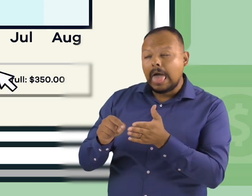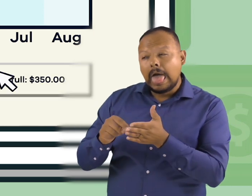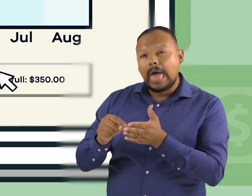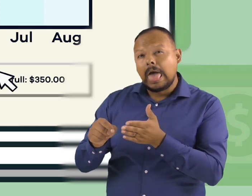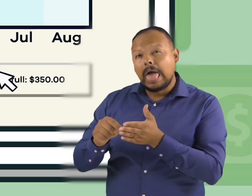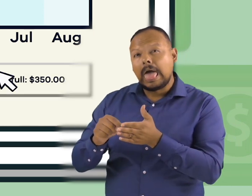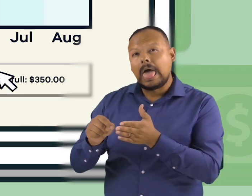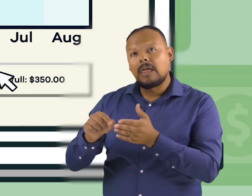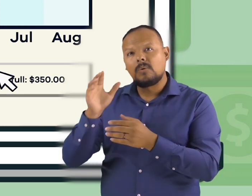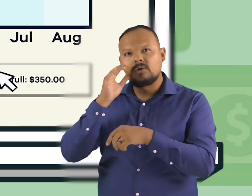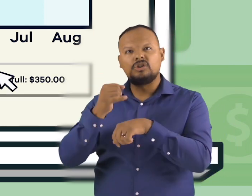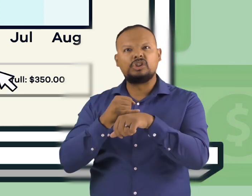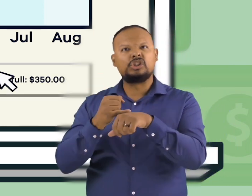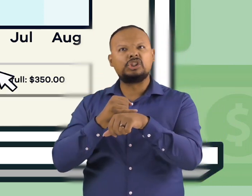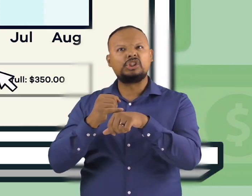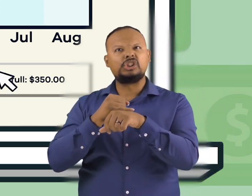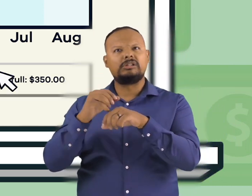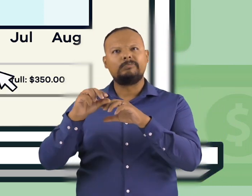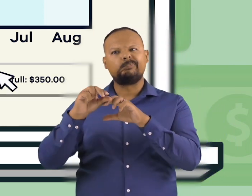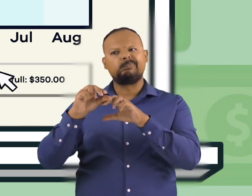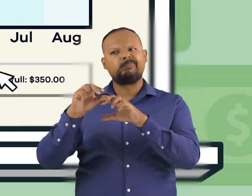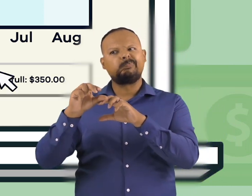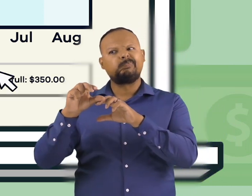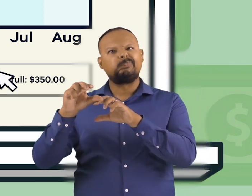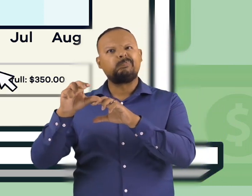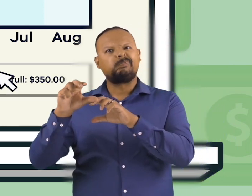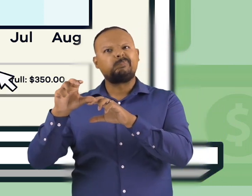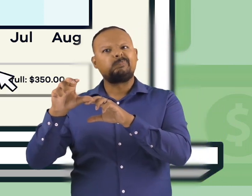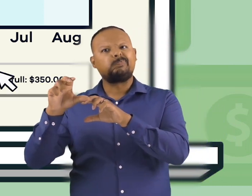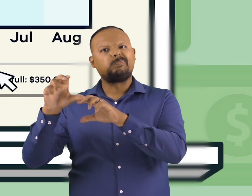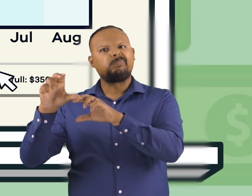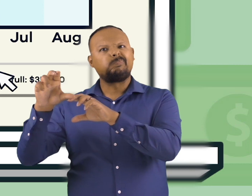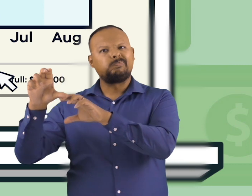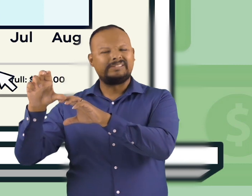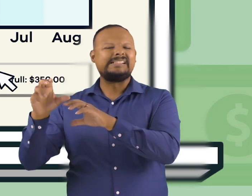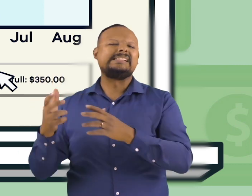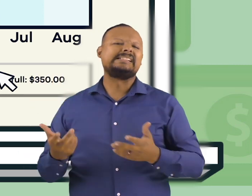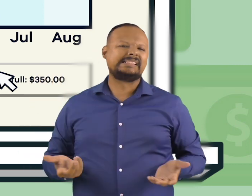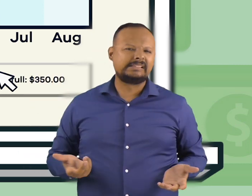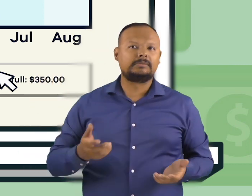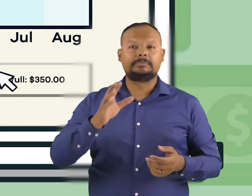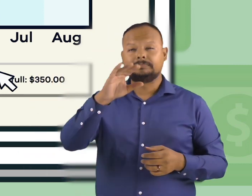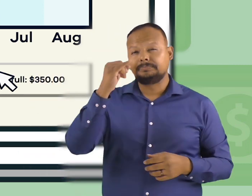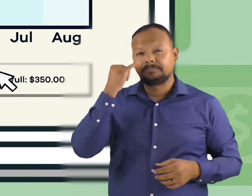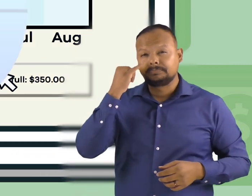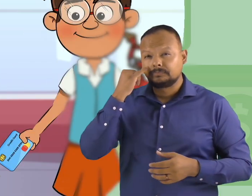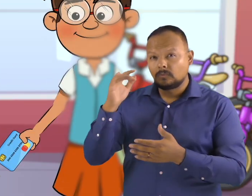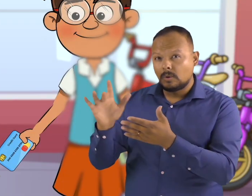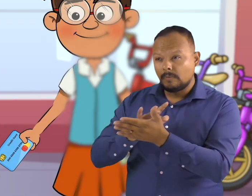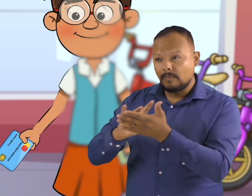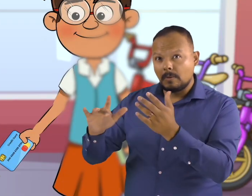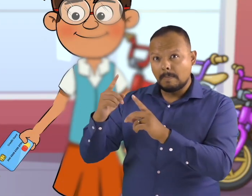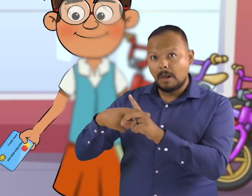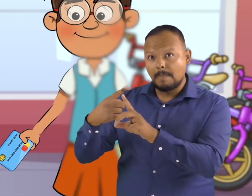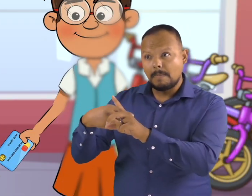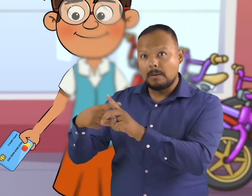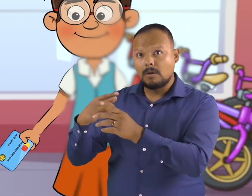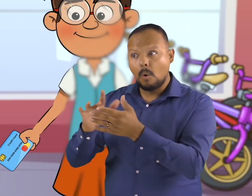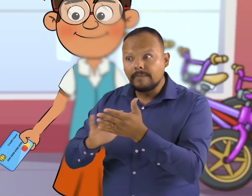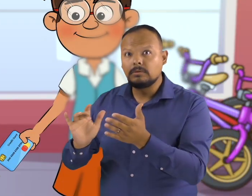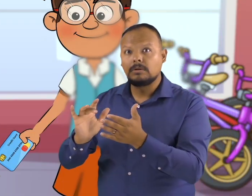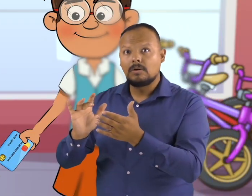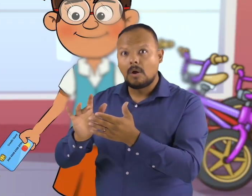called paying in full you will not be charged interest on your purchases for example